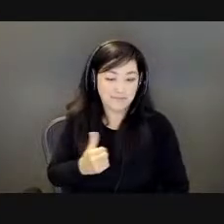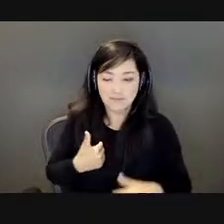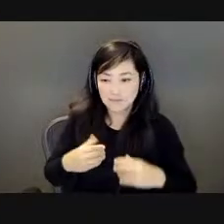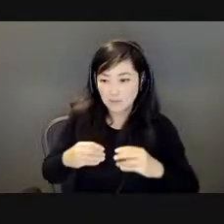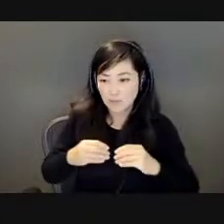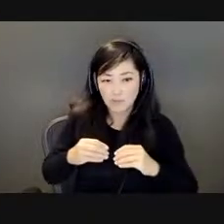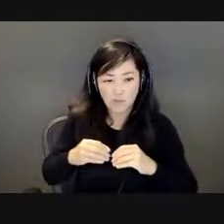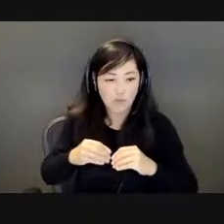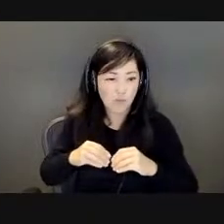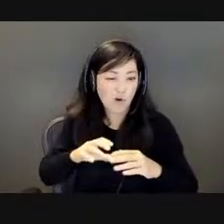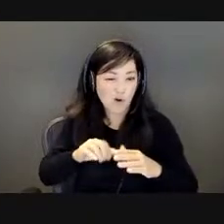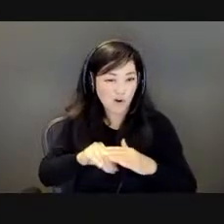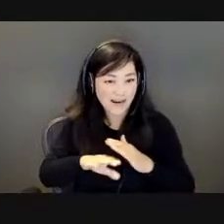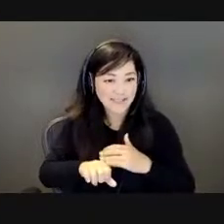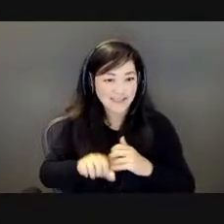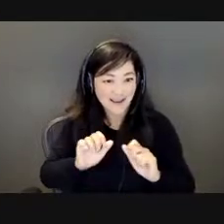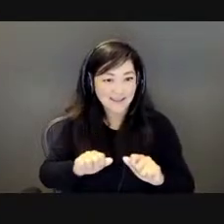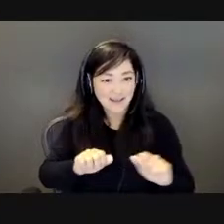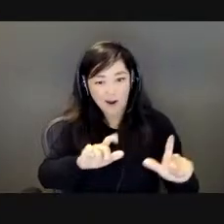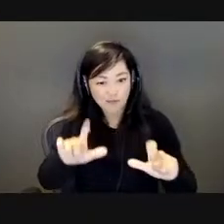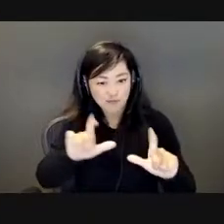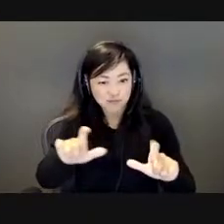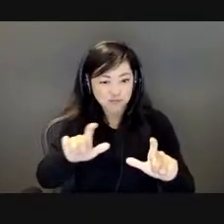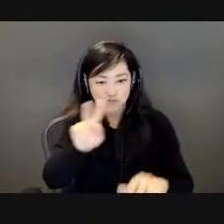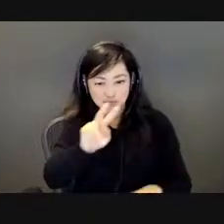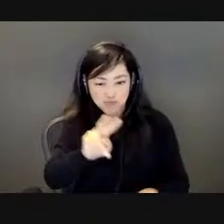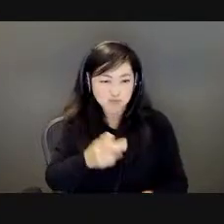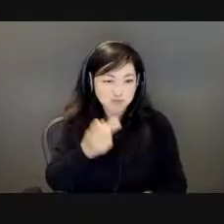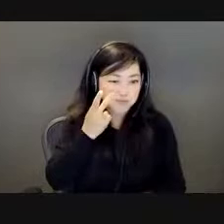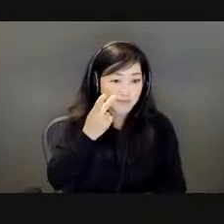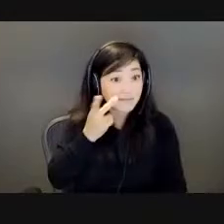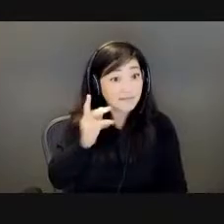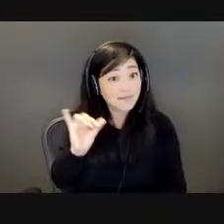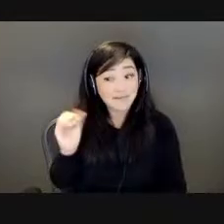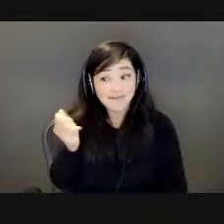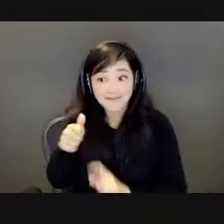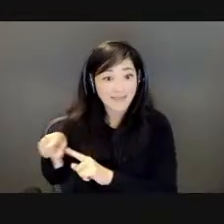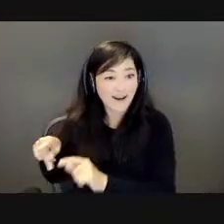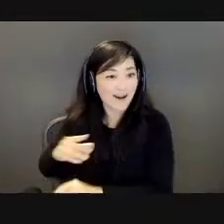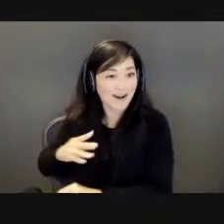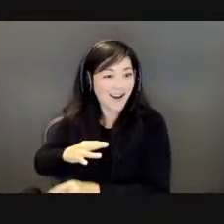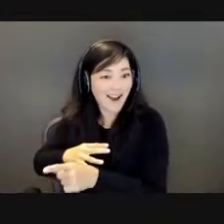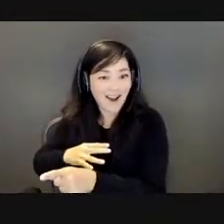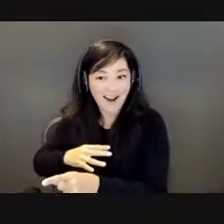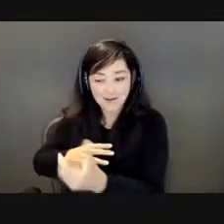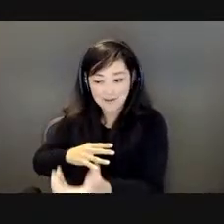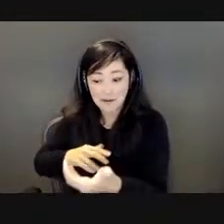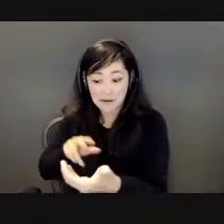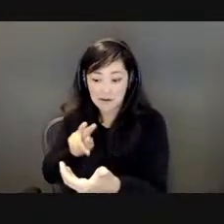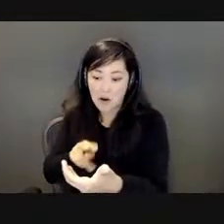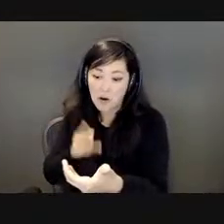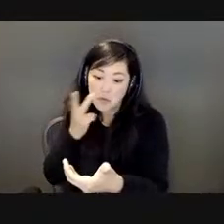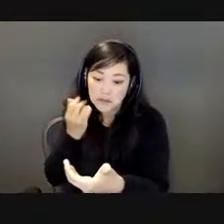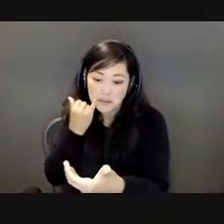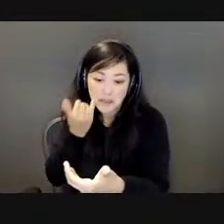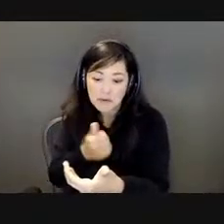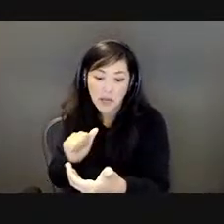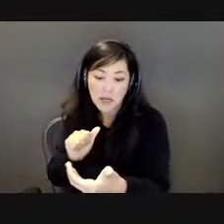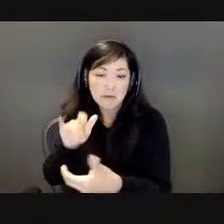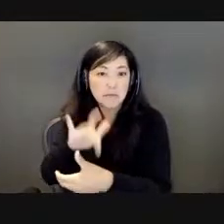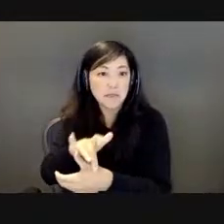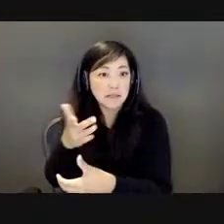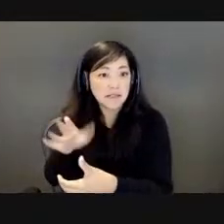those lines. And same thing, well, even with the app, hopefully you can say, all right, well, here, let's take a look there and see if anybody's ventured out that